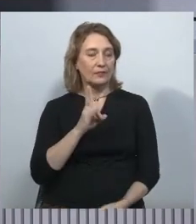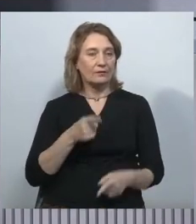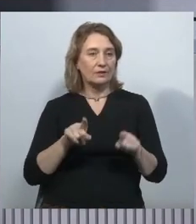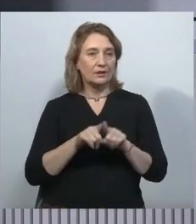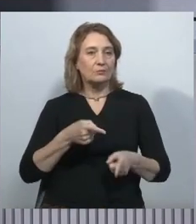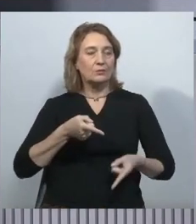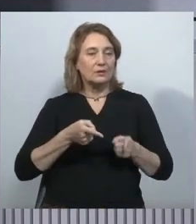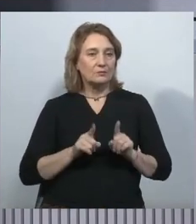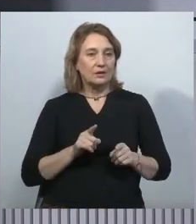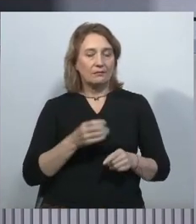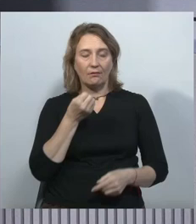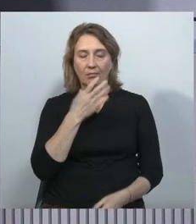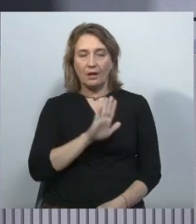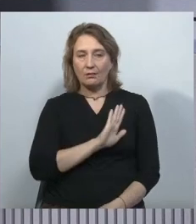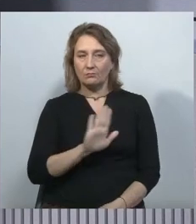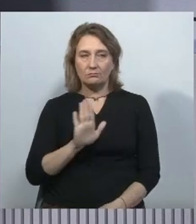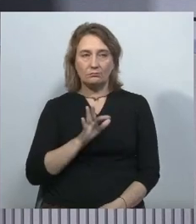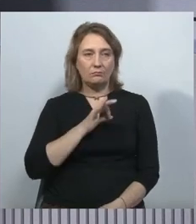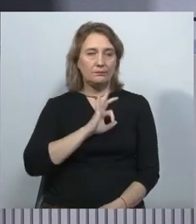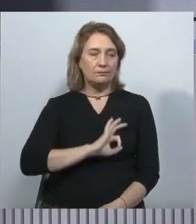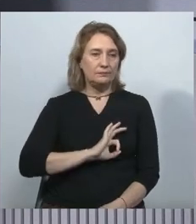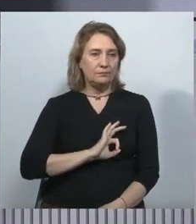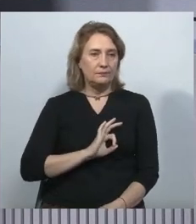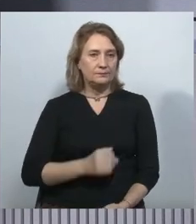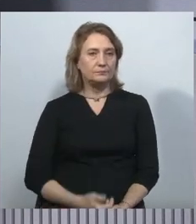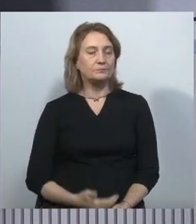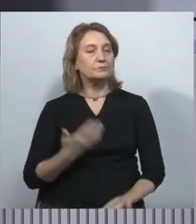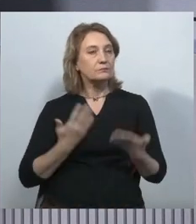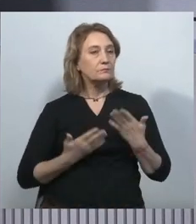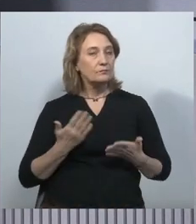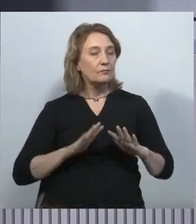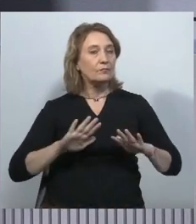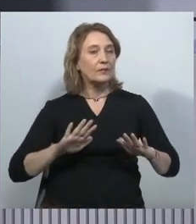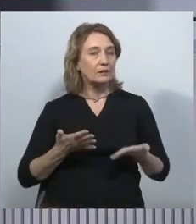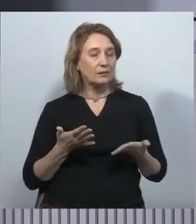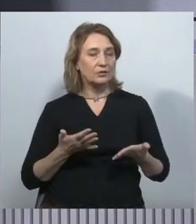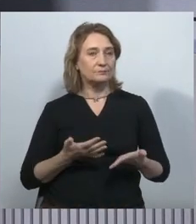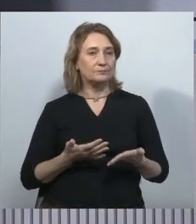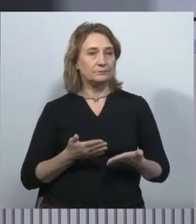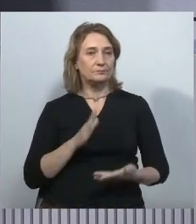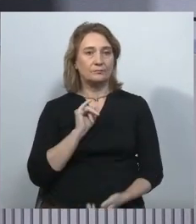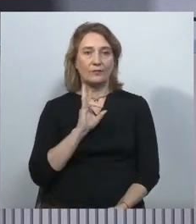And what if such approach is not useful and not good? And what if